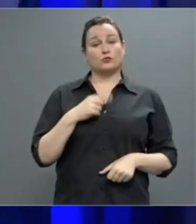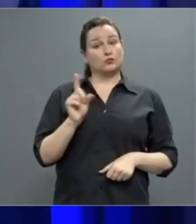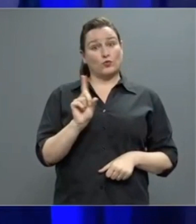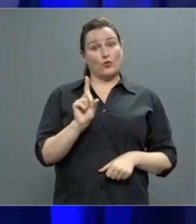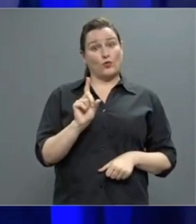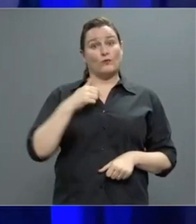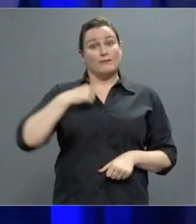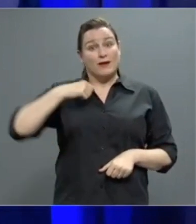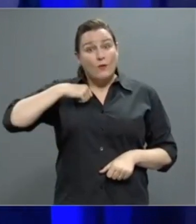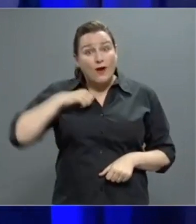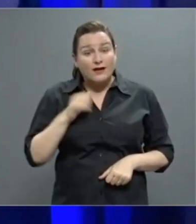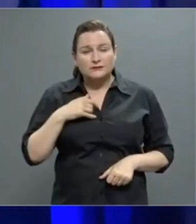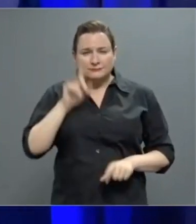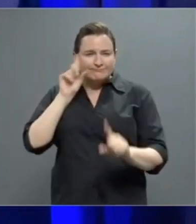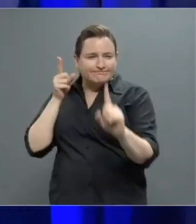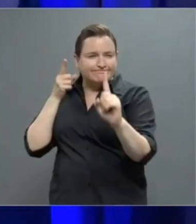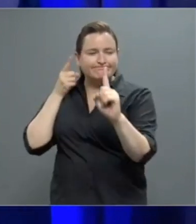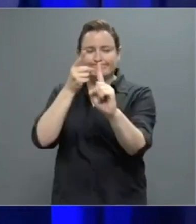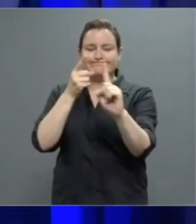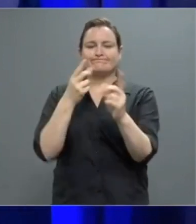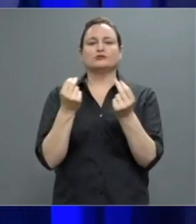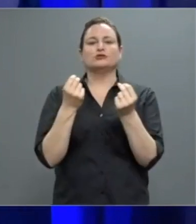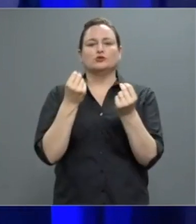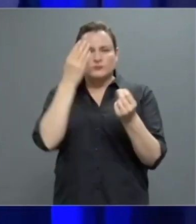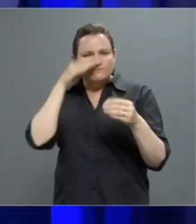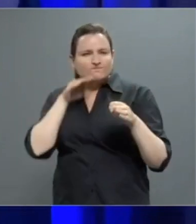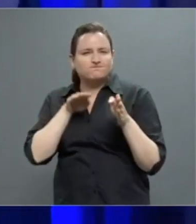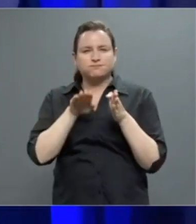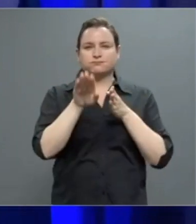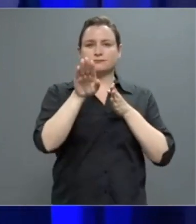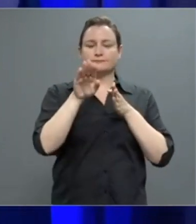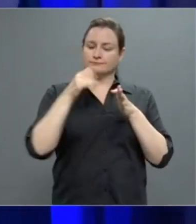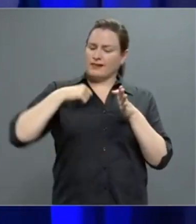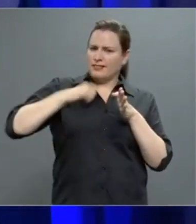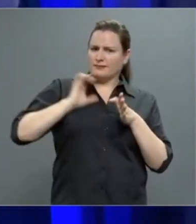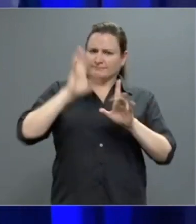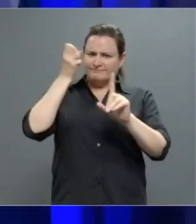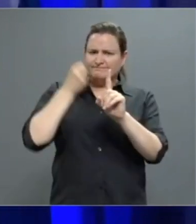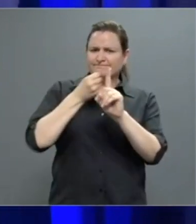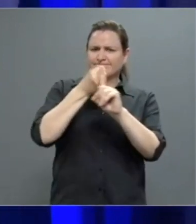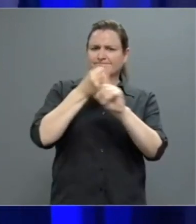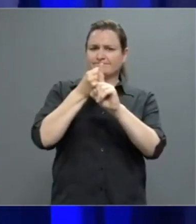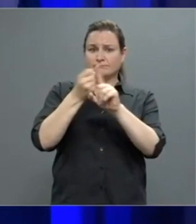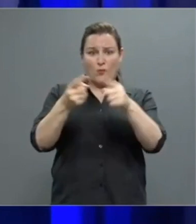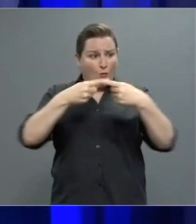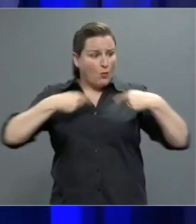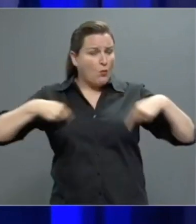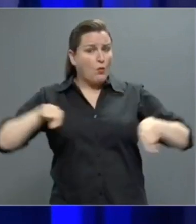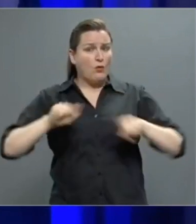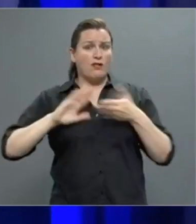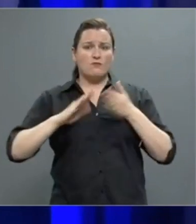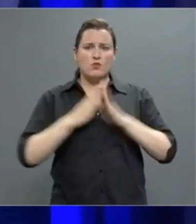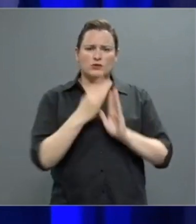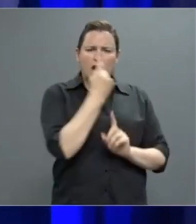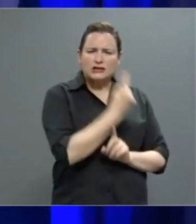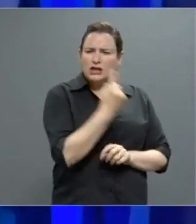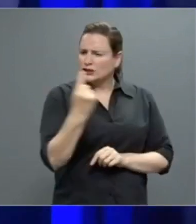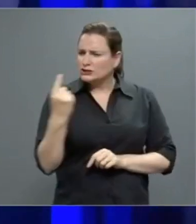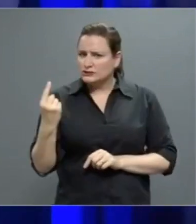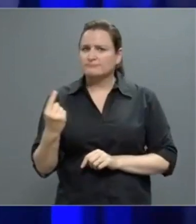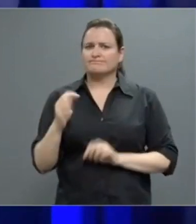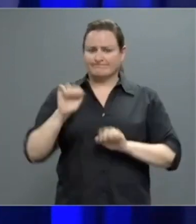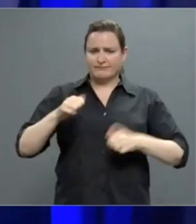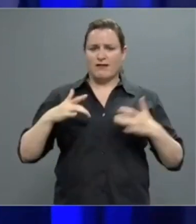greater heights in a fight for our country, where each and every citizen has the power to build a dignified